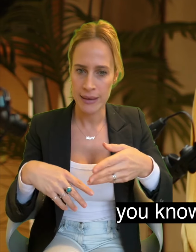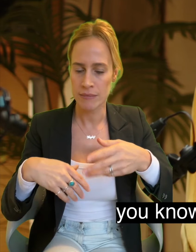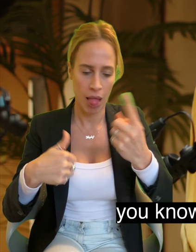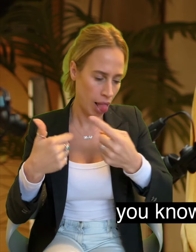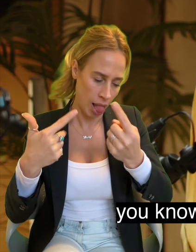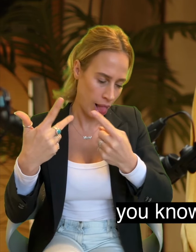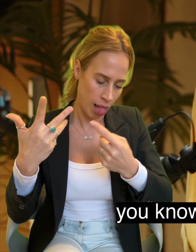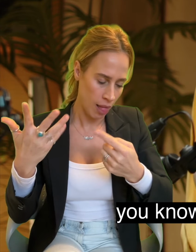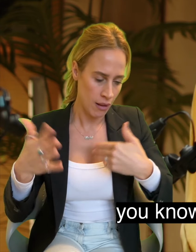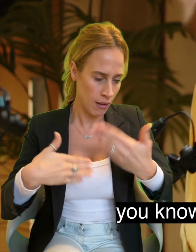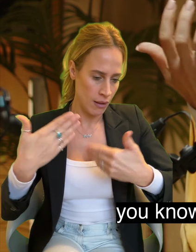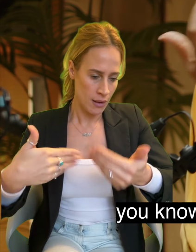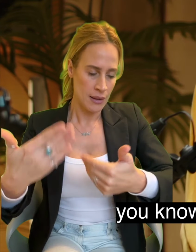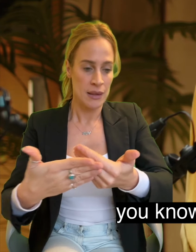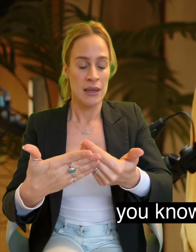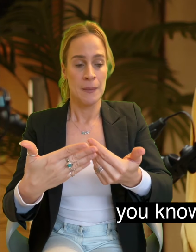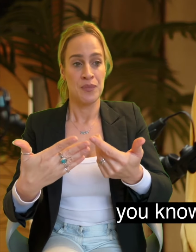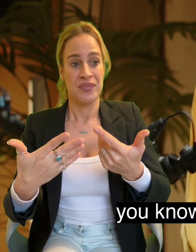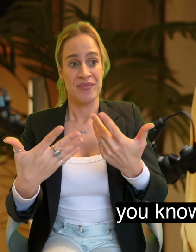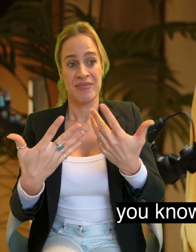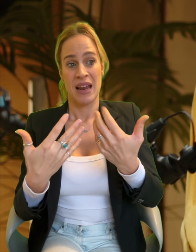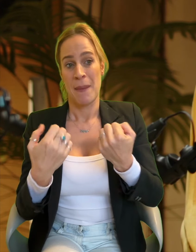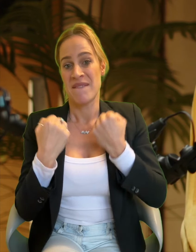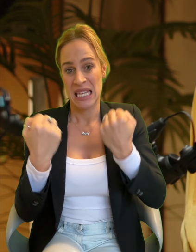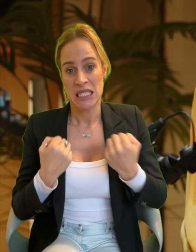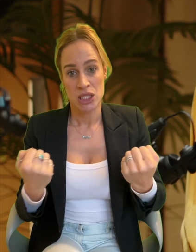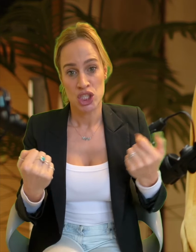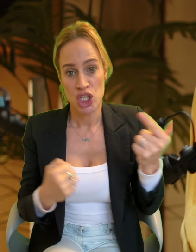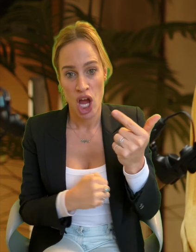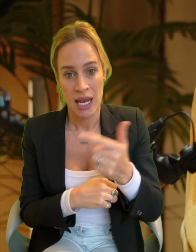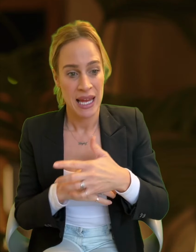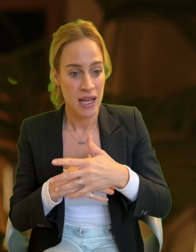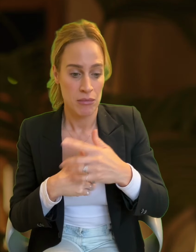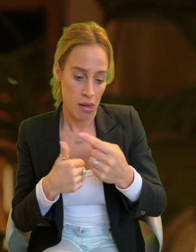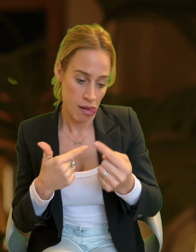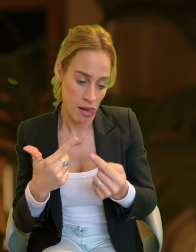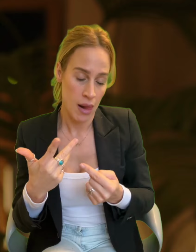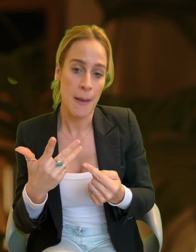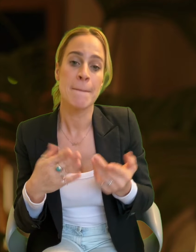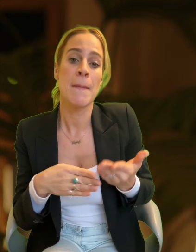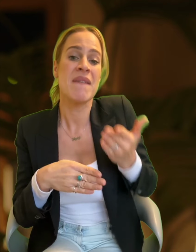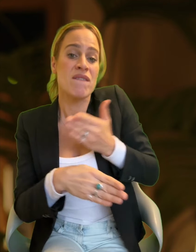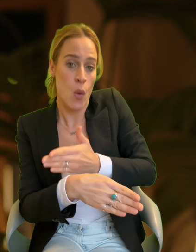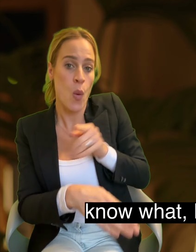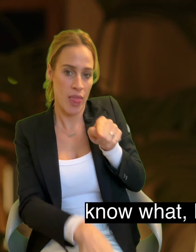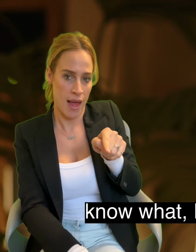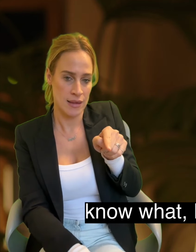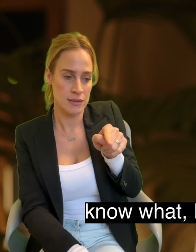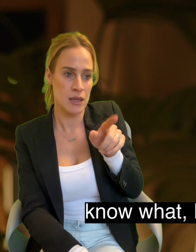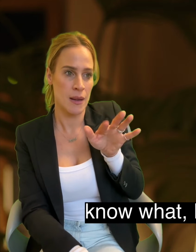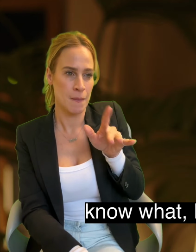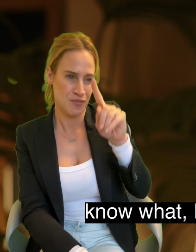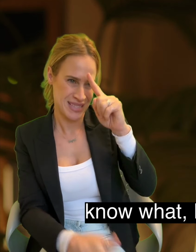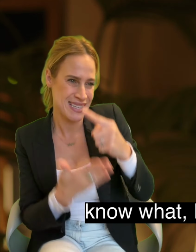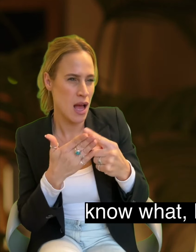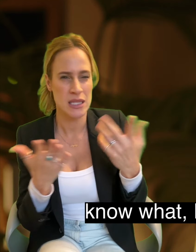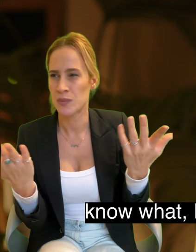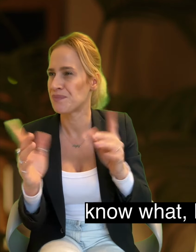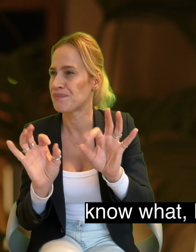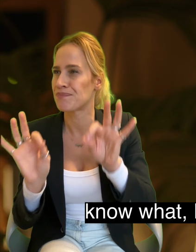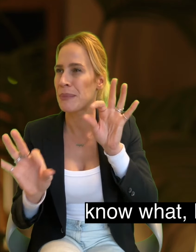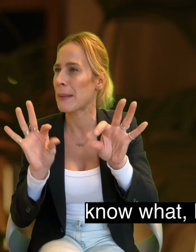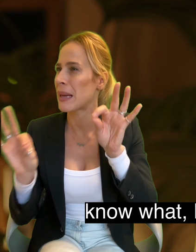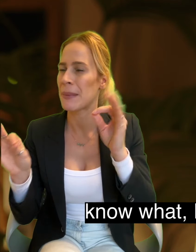then I like went on my fitness journey and things like that. But going before that, I decided, you know what, I'm just going to do a